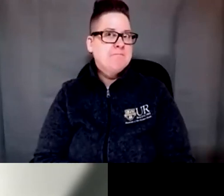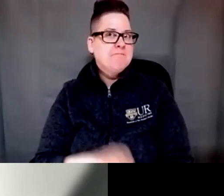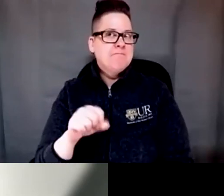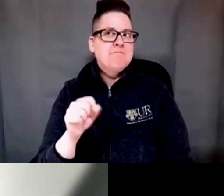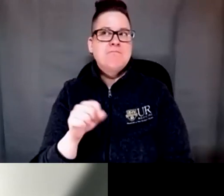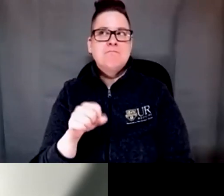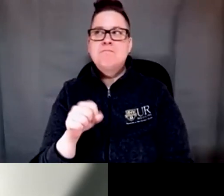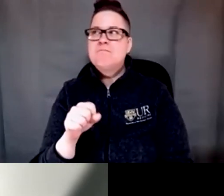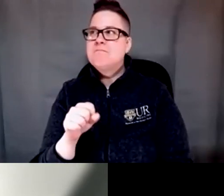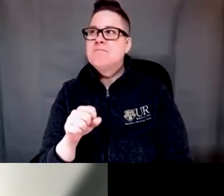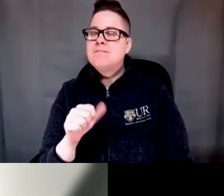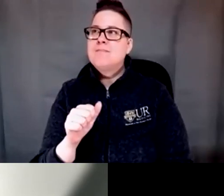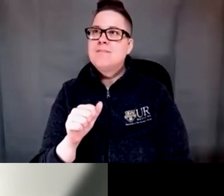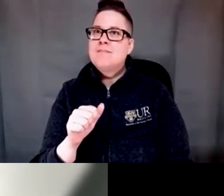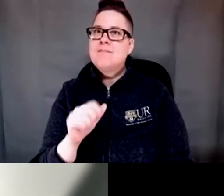of